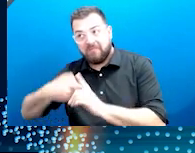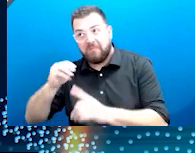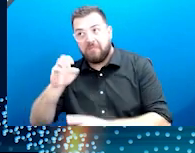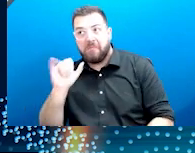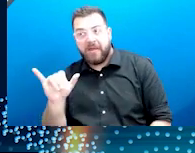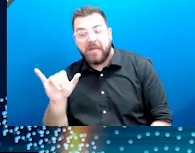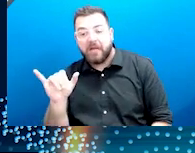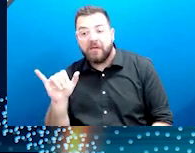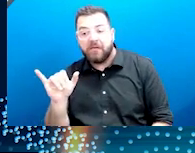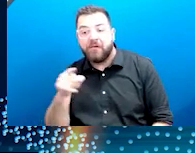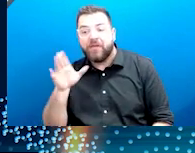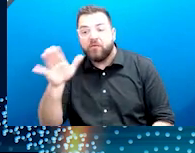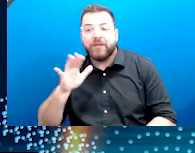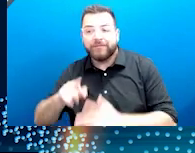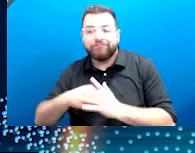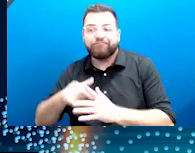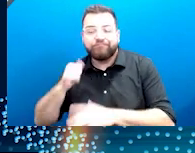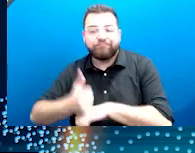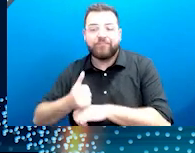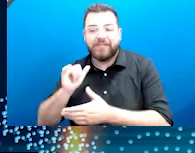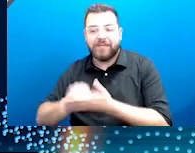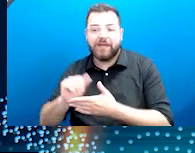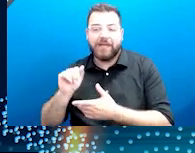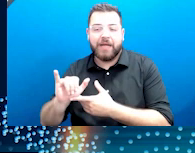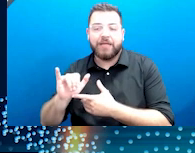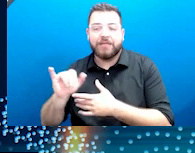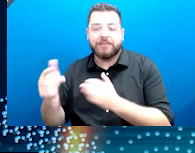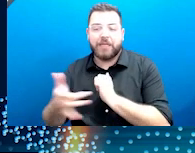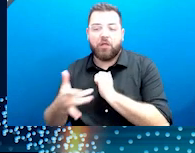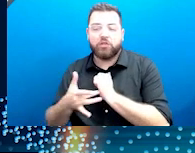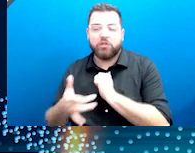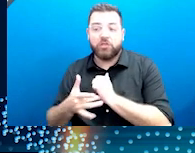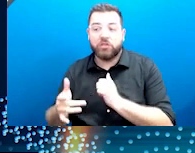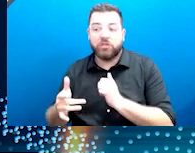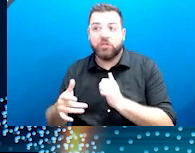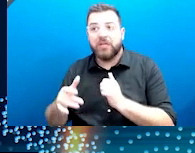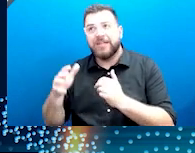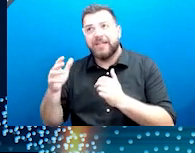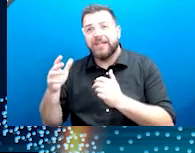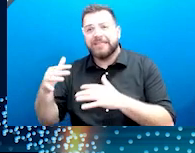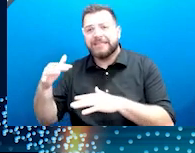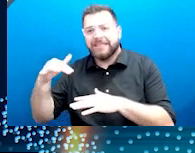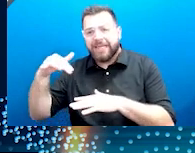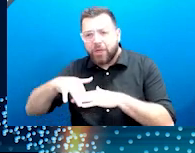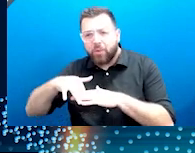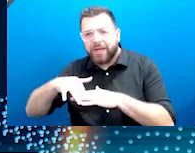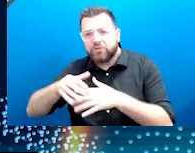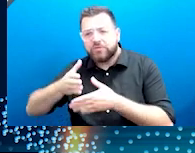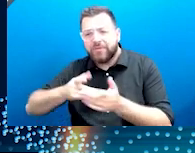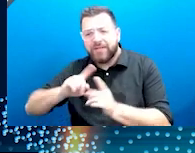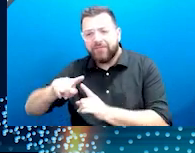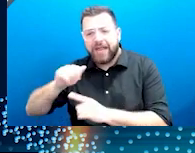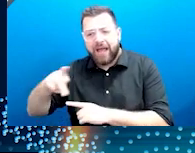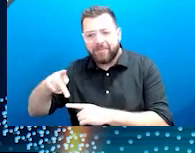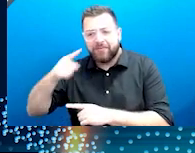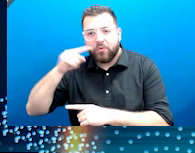be implementing this. And it's integrated into the different apps in Google